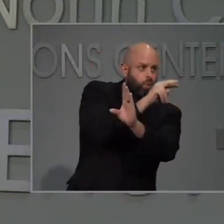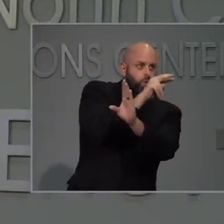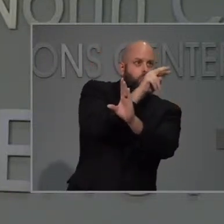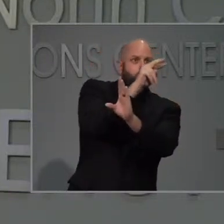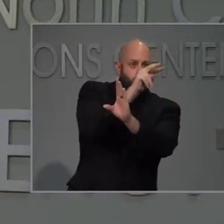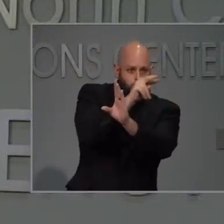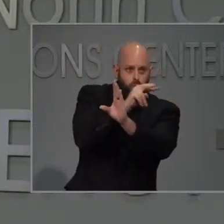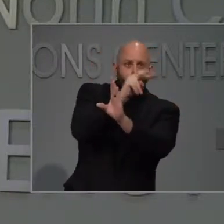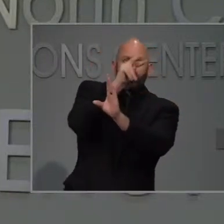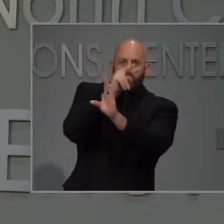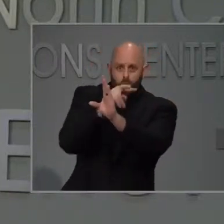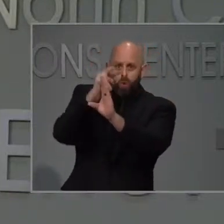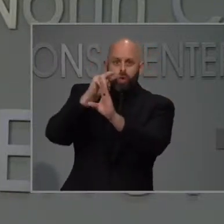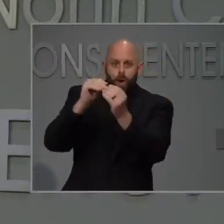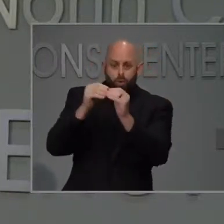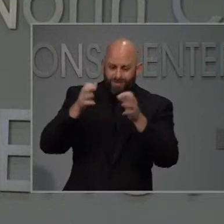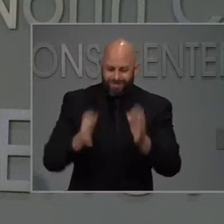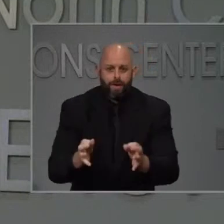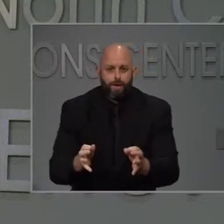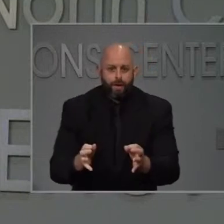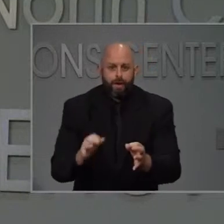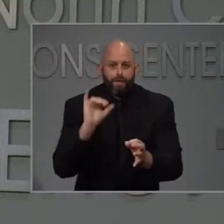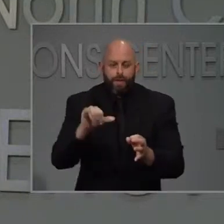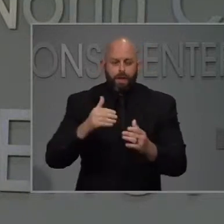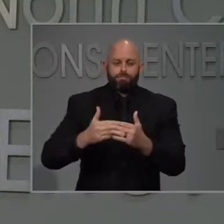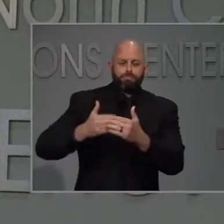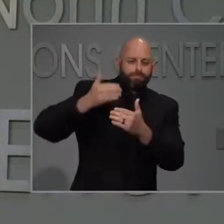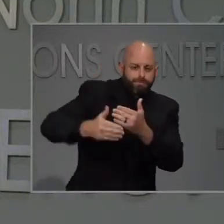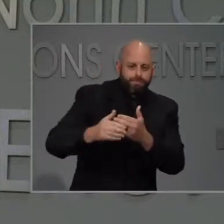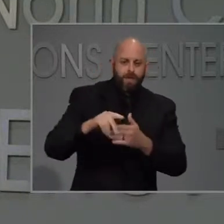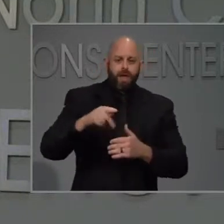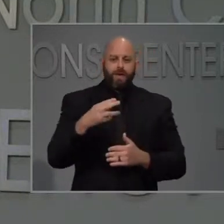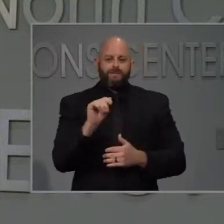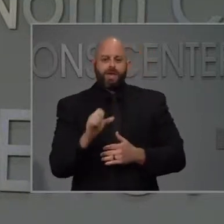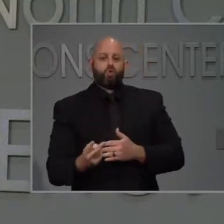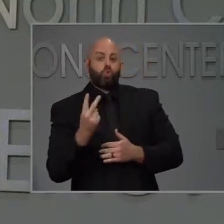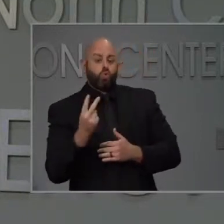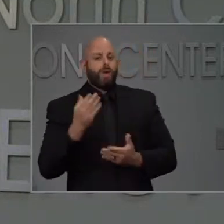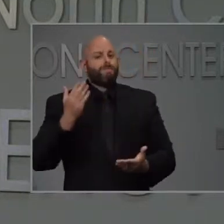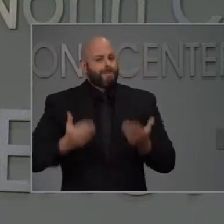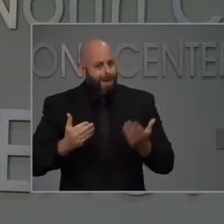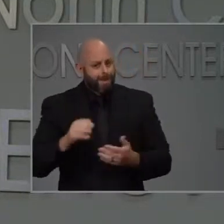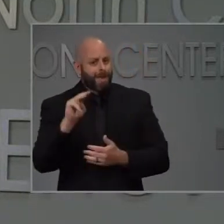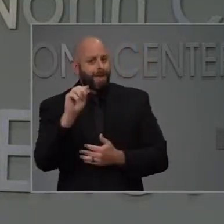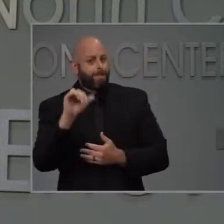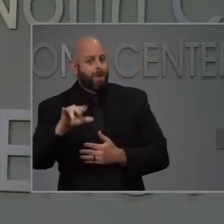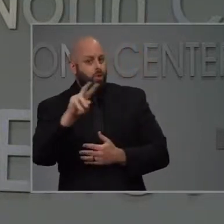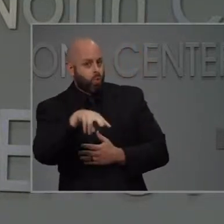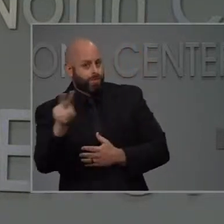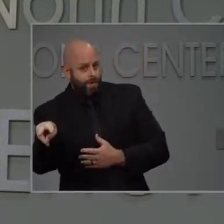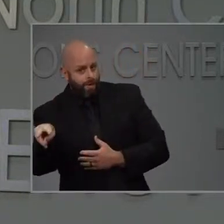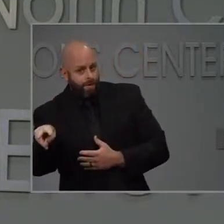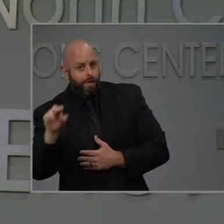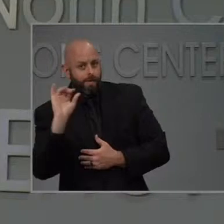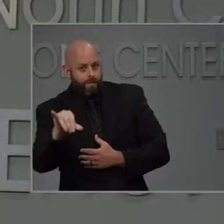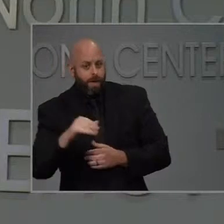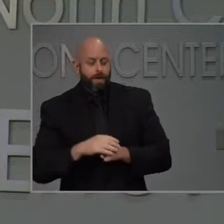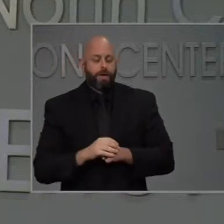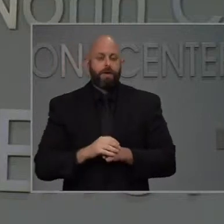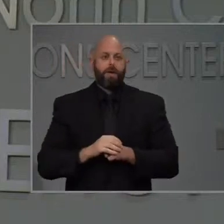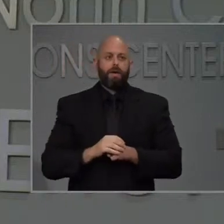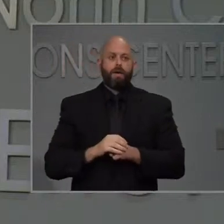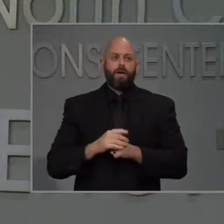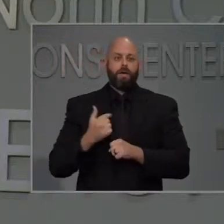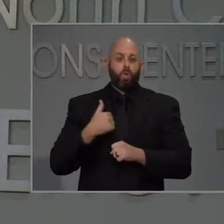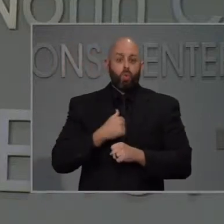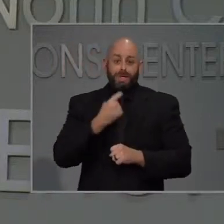the decision to go into phase 2 on May 22nd. We said at the beginning of this that we would be making